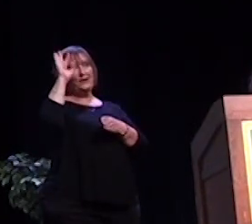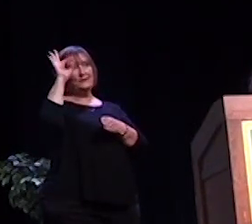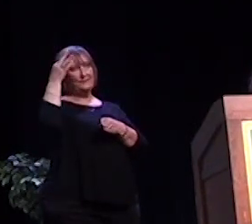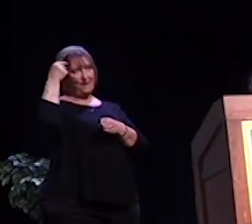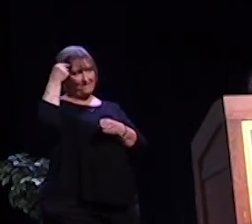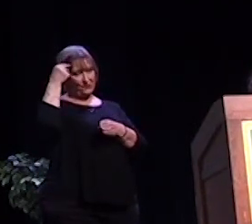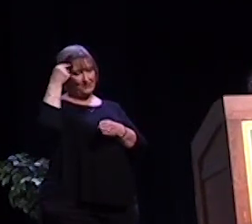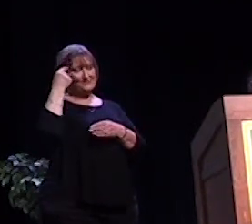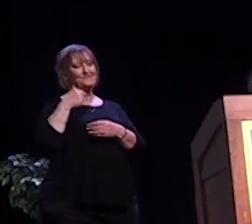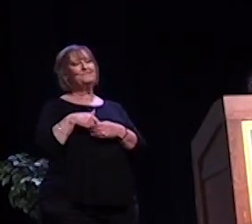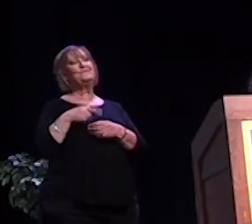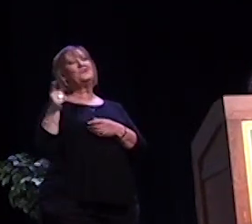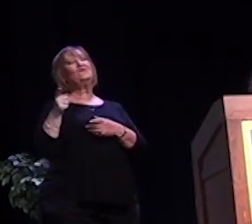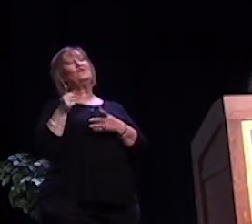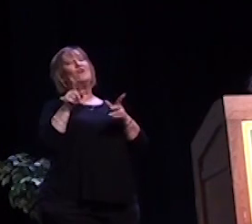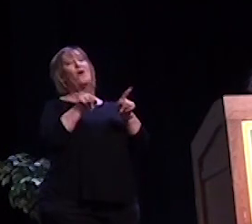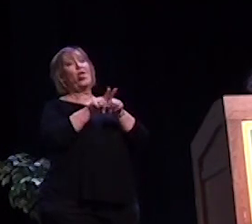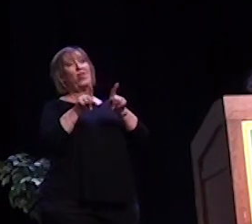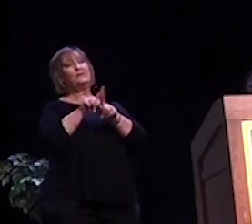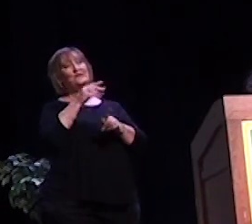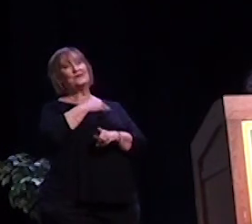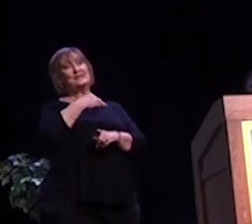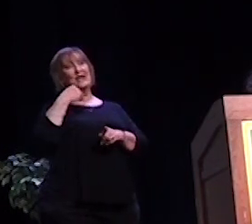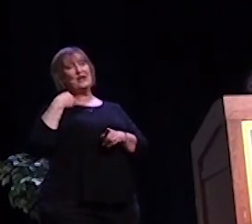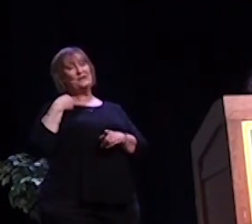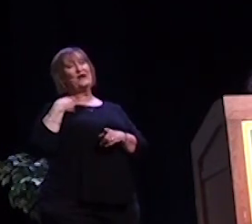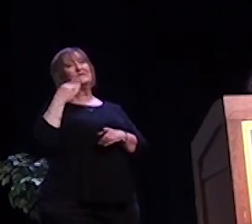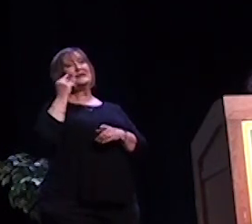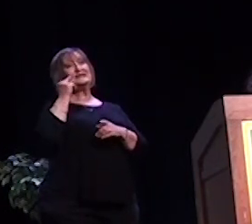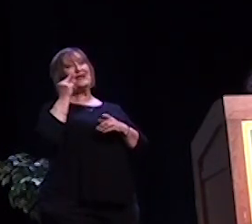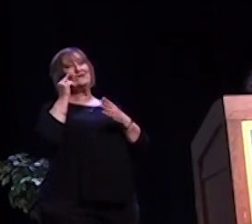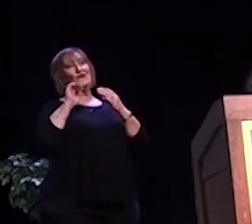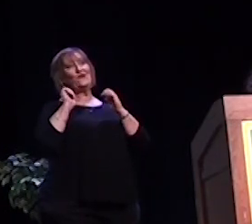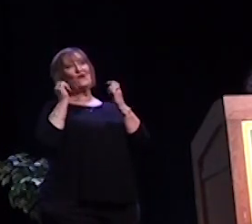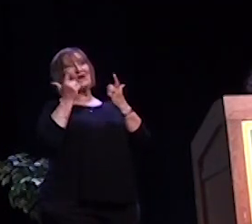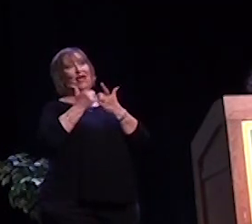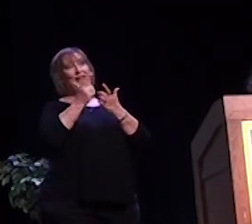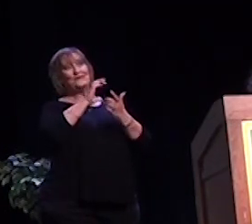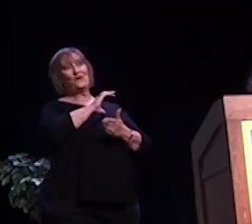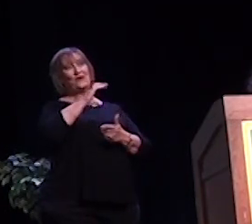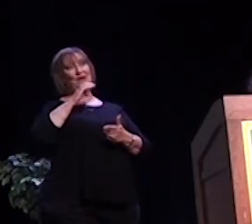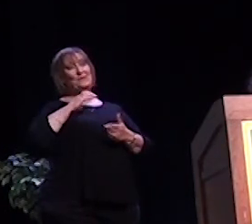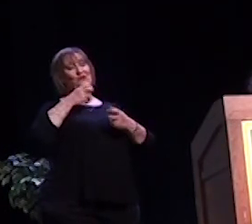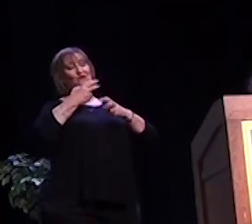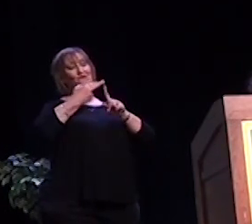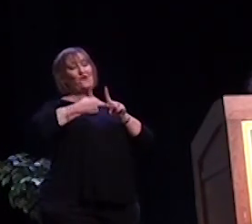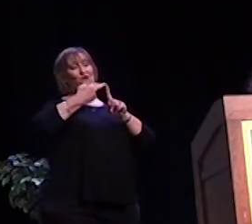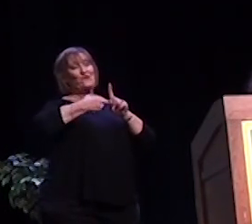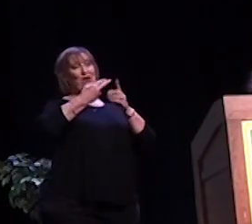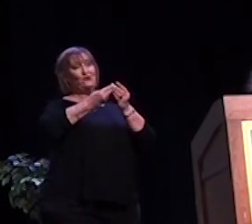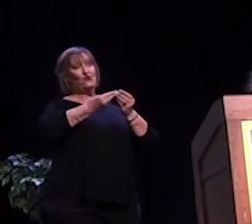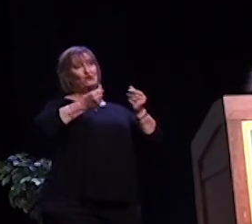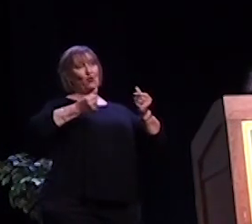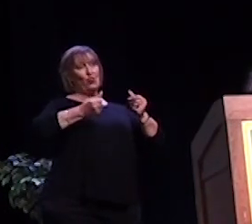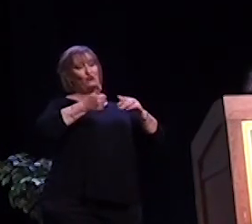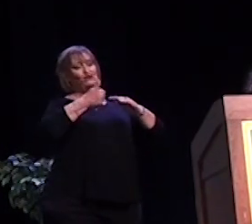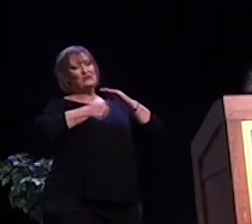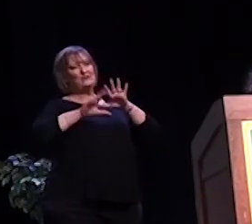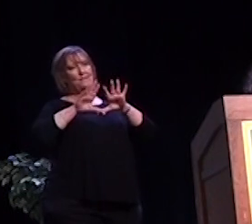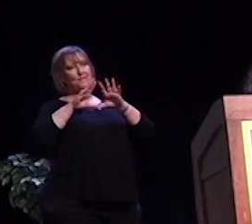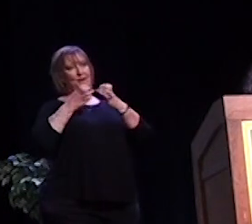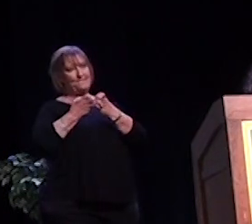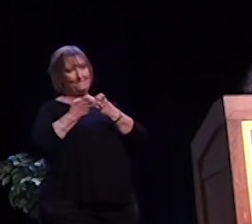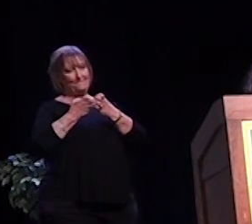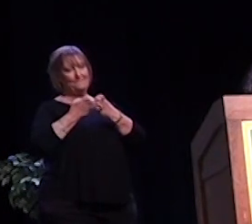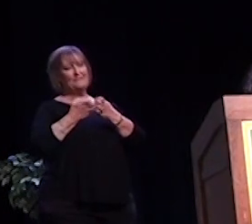Kristen serves as a member of San Antonio's Housing Commission and on the Commission's Renter Solutions Subcommittee, which